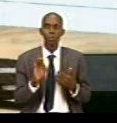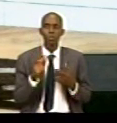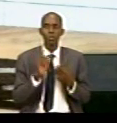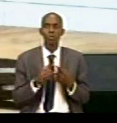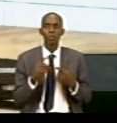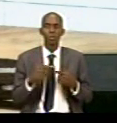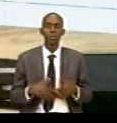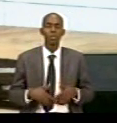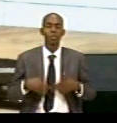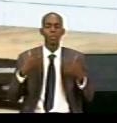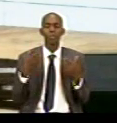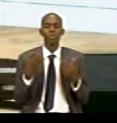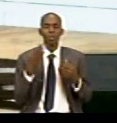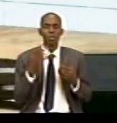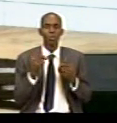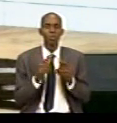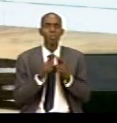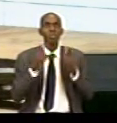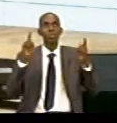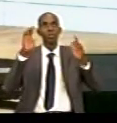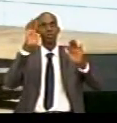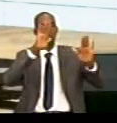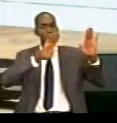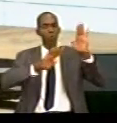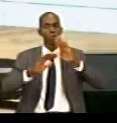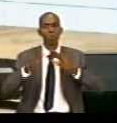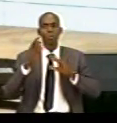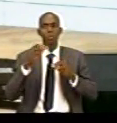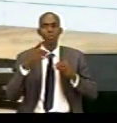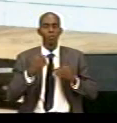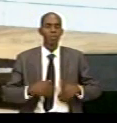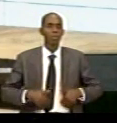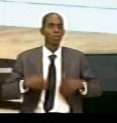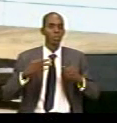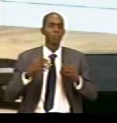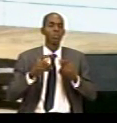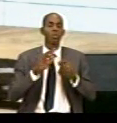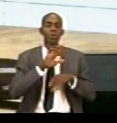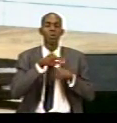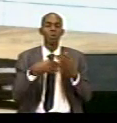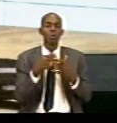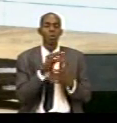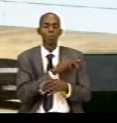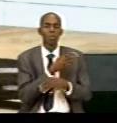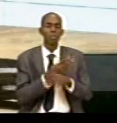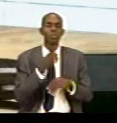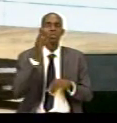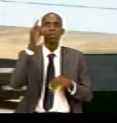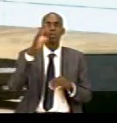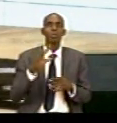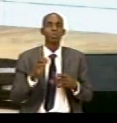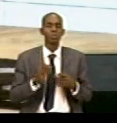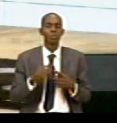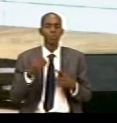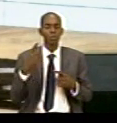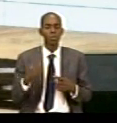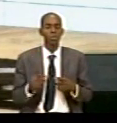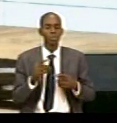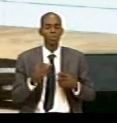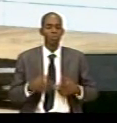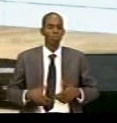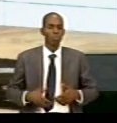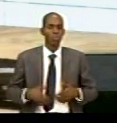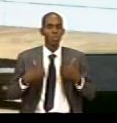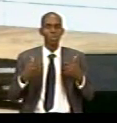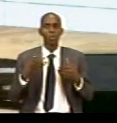wrath of the great tribulation, to the wrath of the Almighty God, to the wrath of the Lamb. God